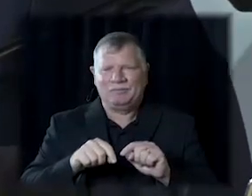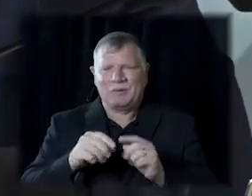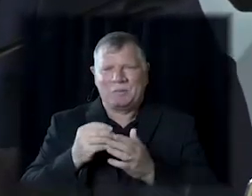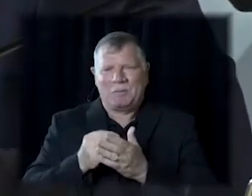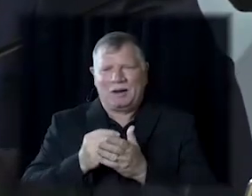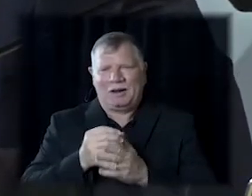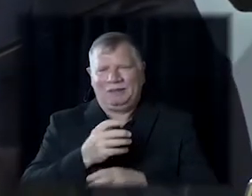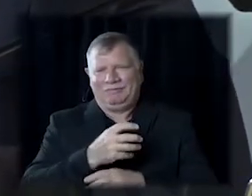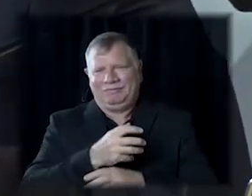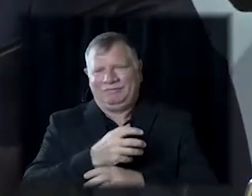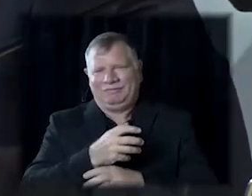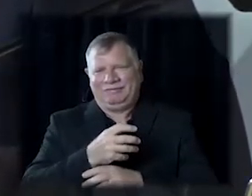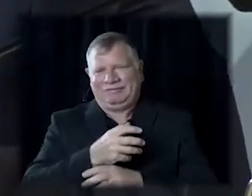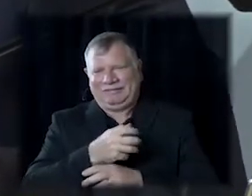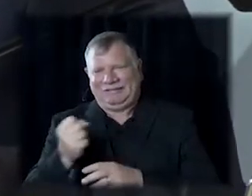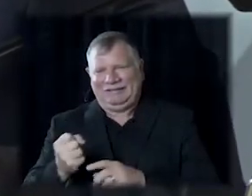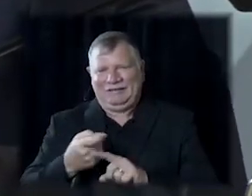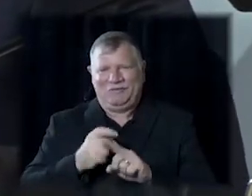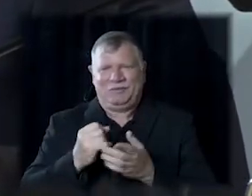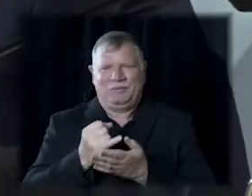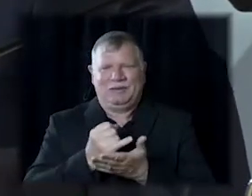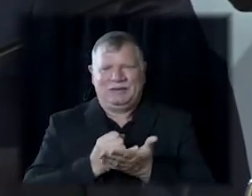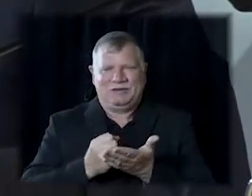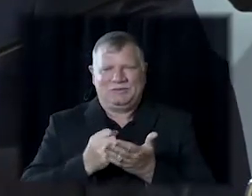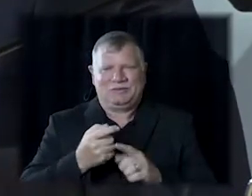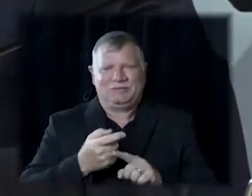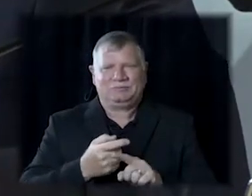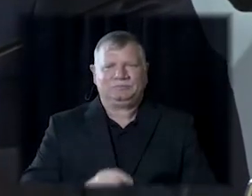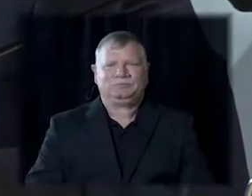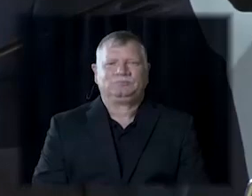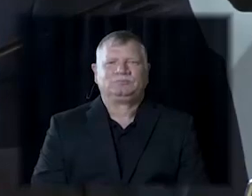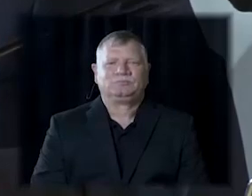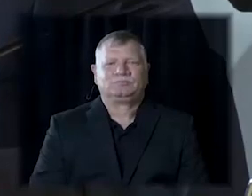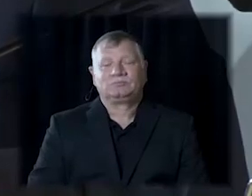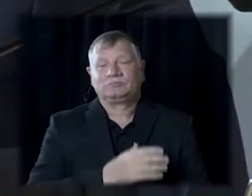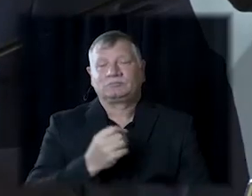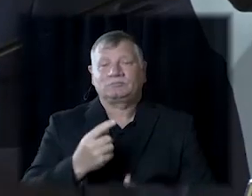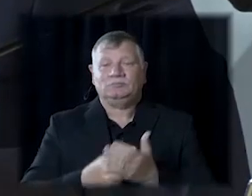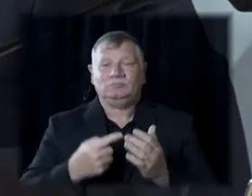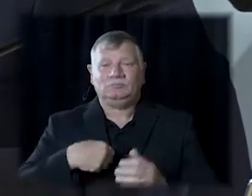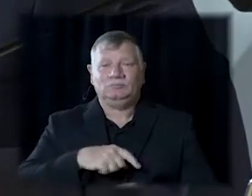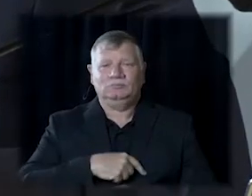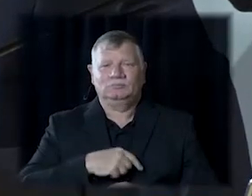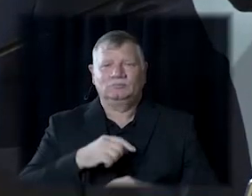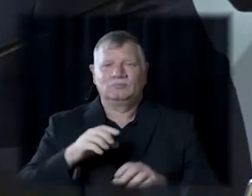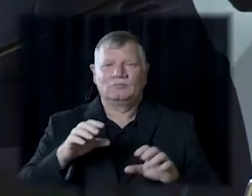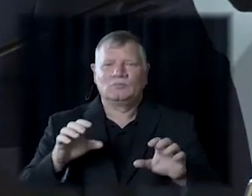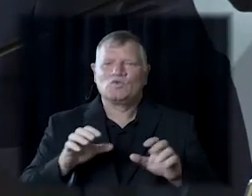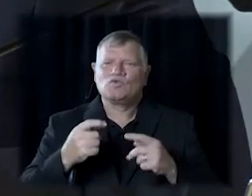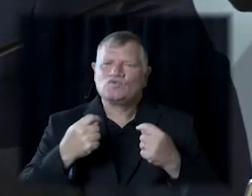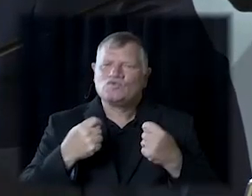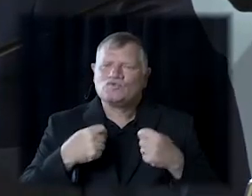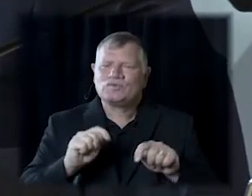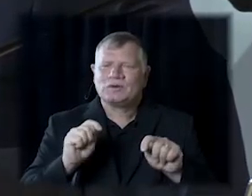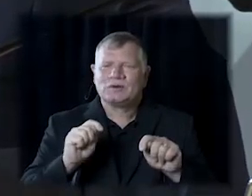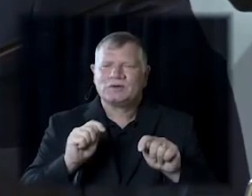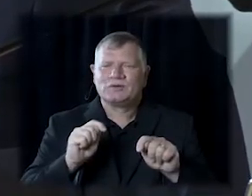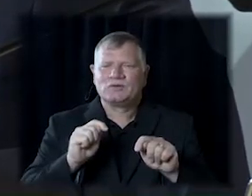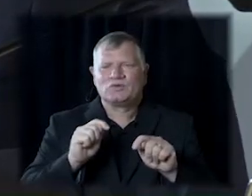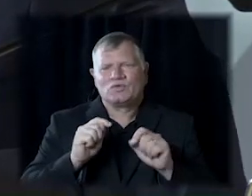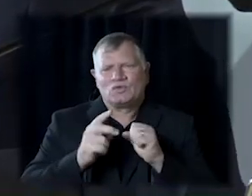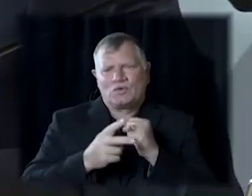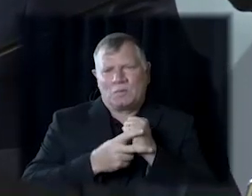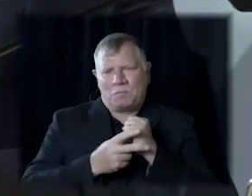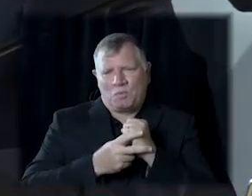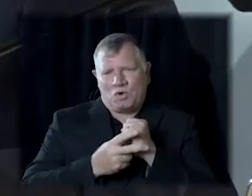clawback of the interest and principal. And what we did is just try to preserve the possibility